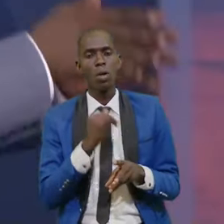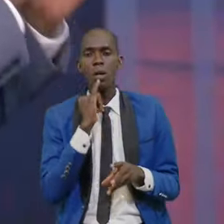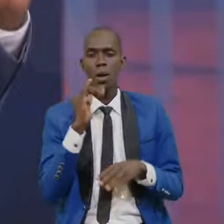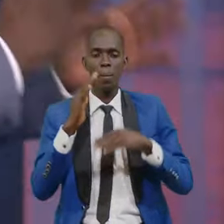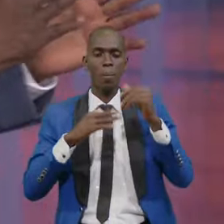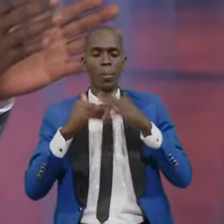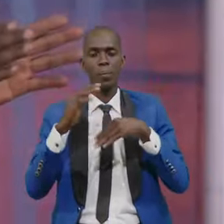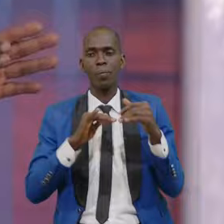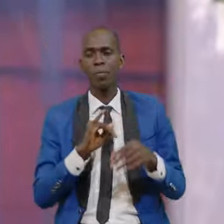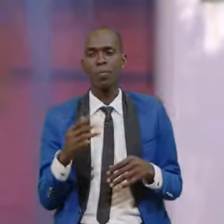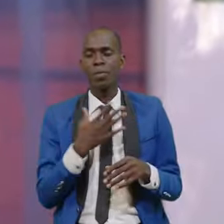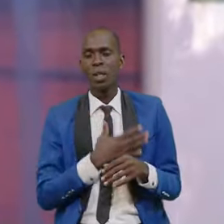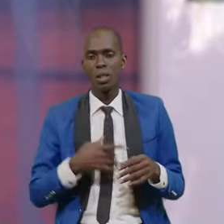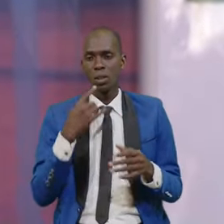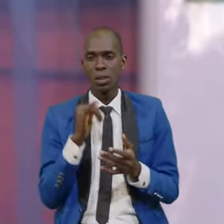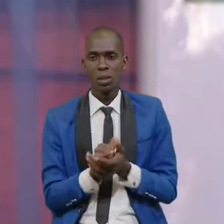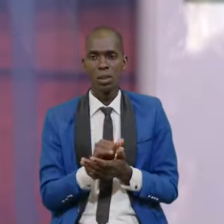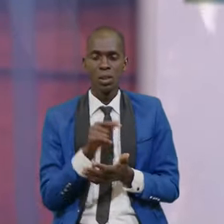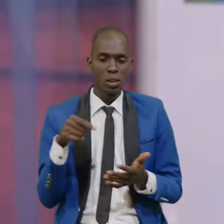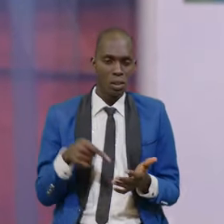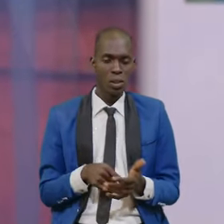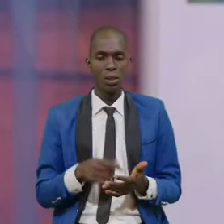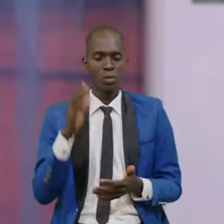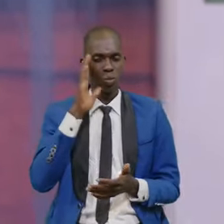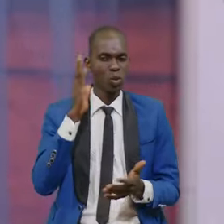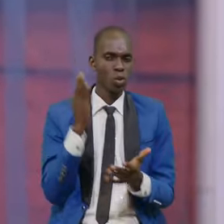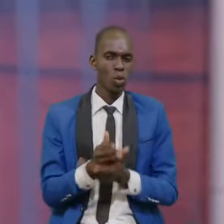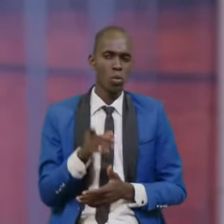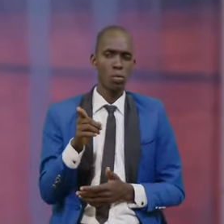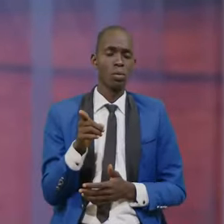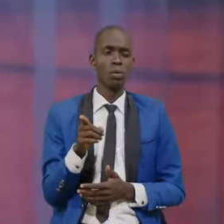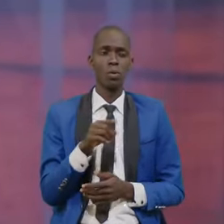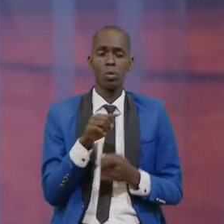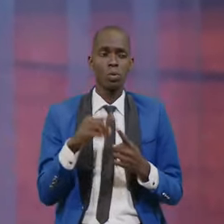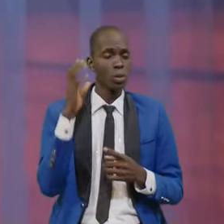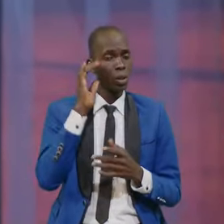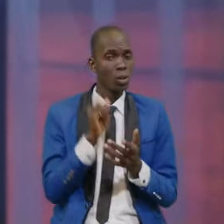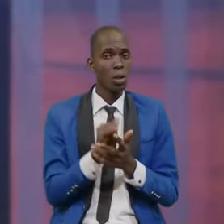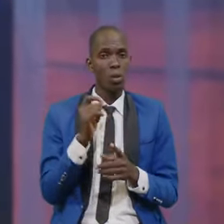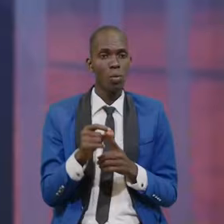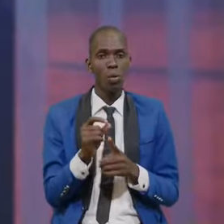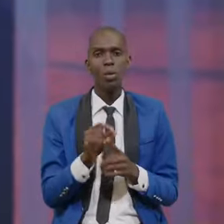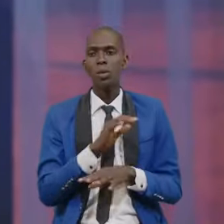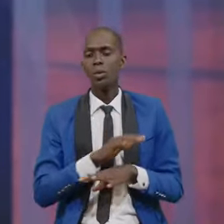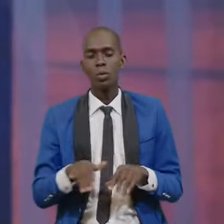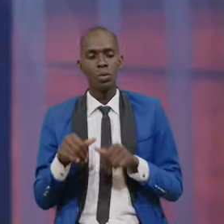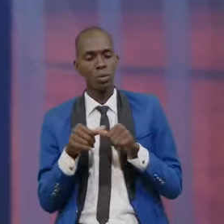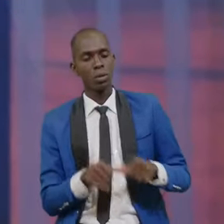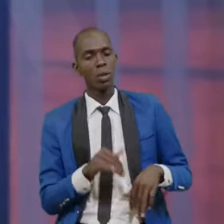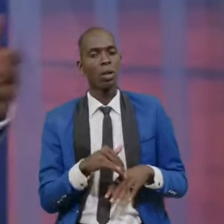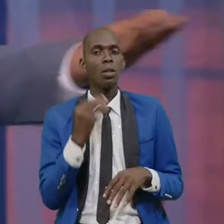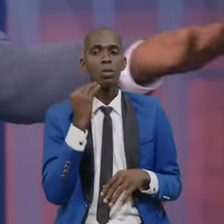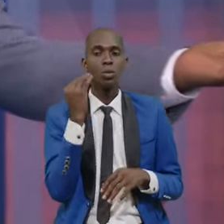say, this will stop him. When you hear that information, don't stay at home. Don't lock your door. Get